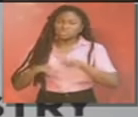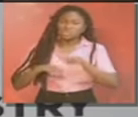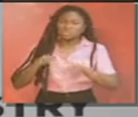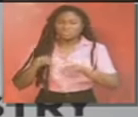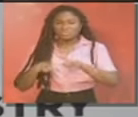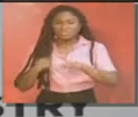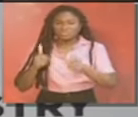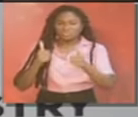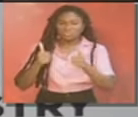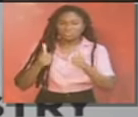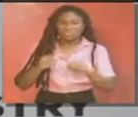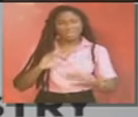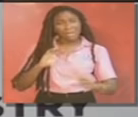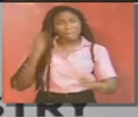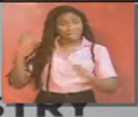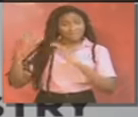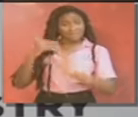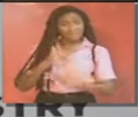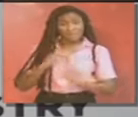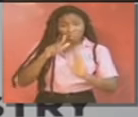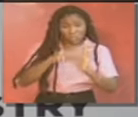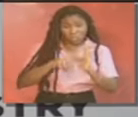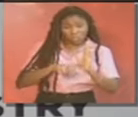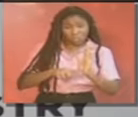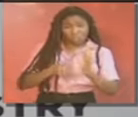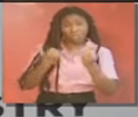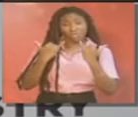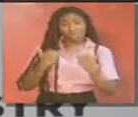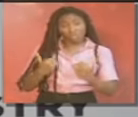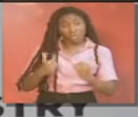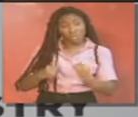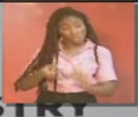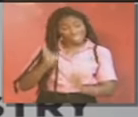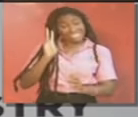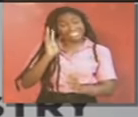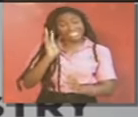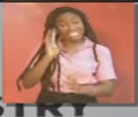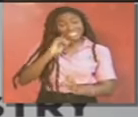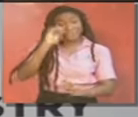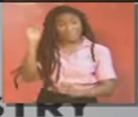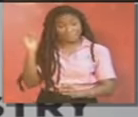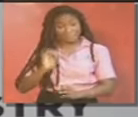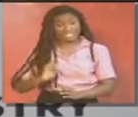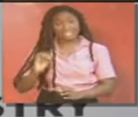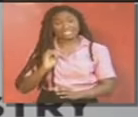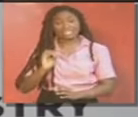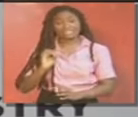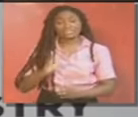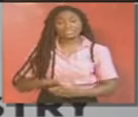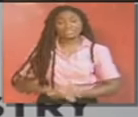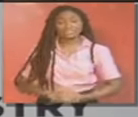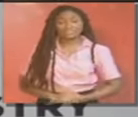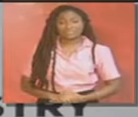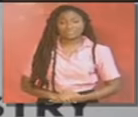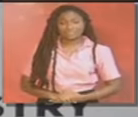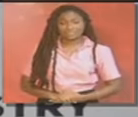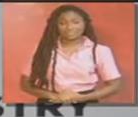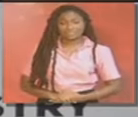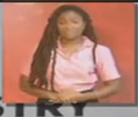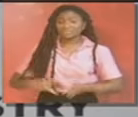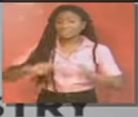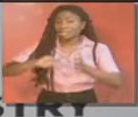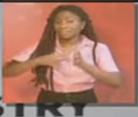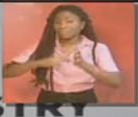also increased from about 3% to 6% as of today. And this really emphasizes the need for us